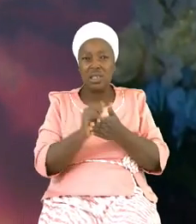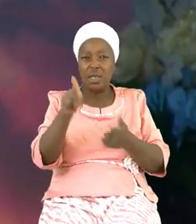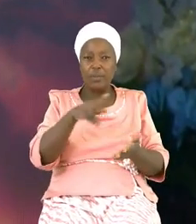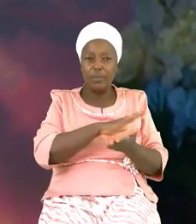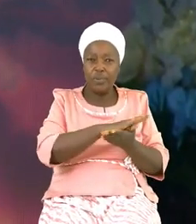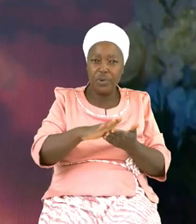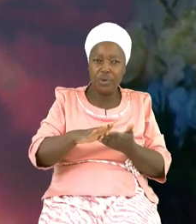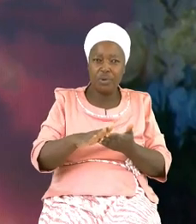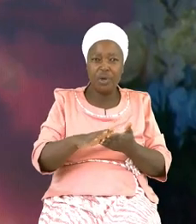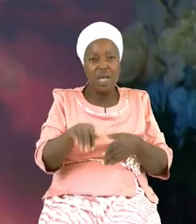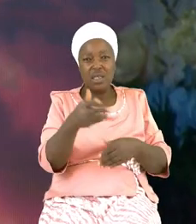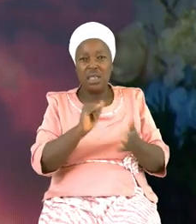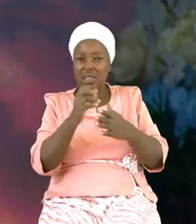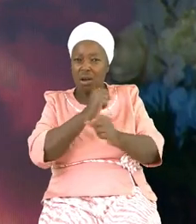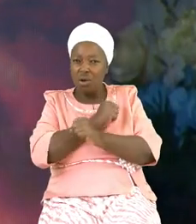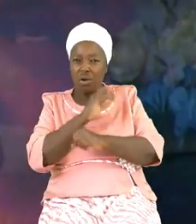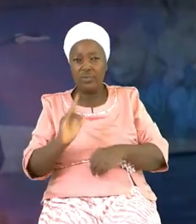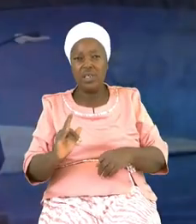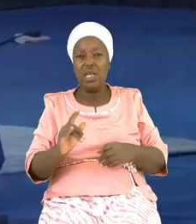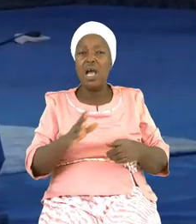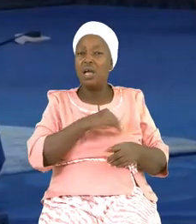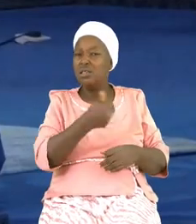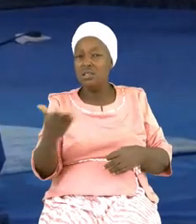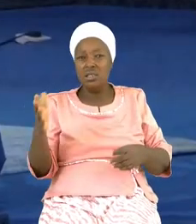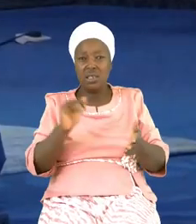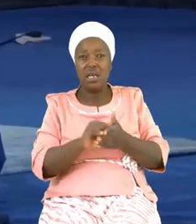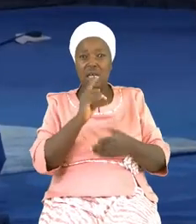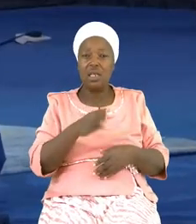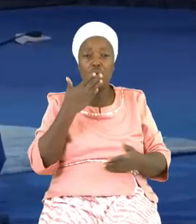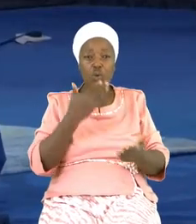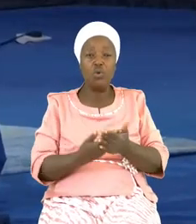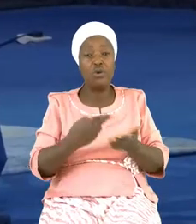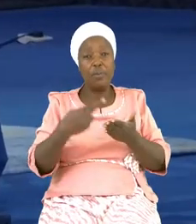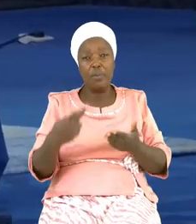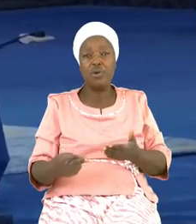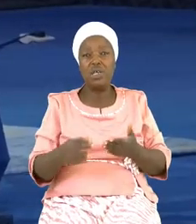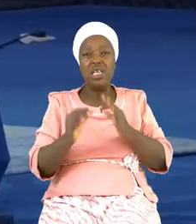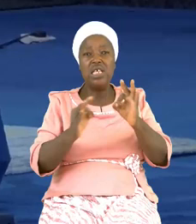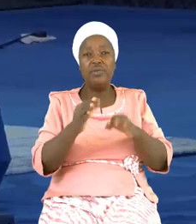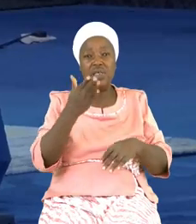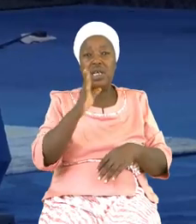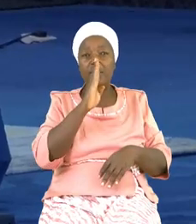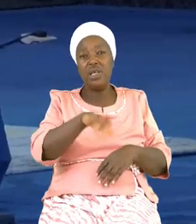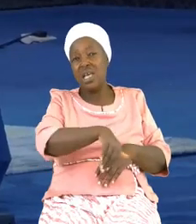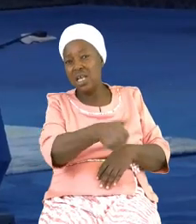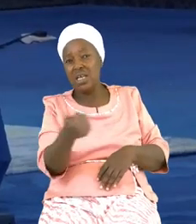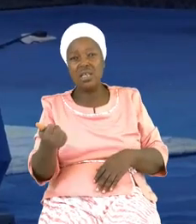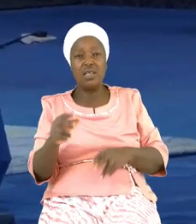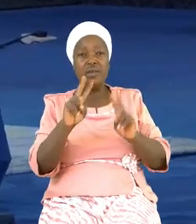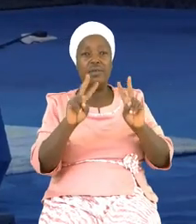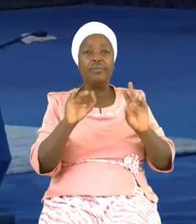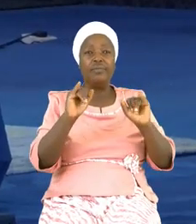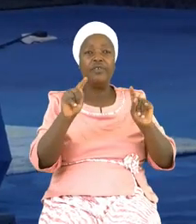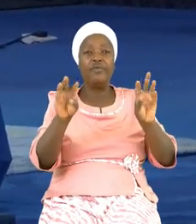things are lovely, and whatsoever things of good report, if there be any virtue, and if there